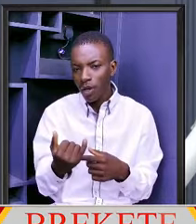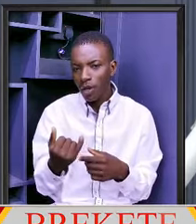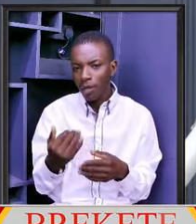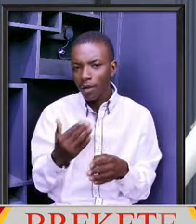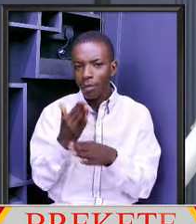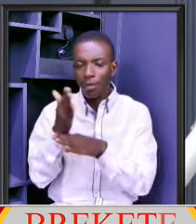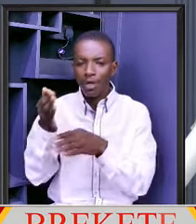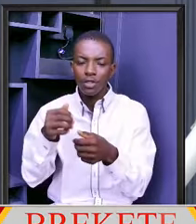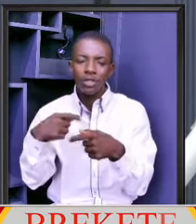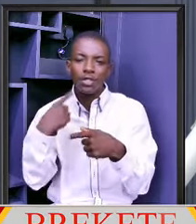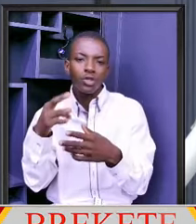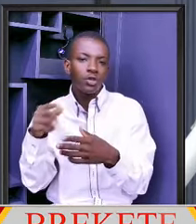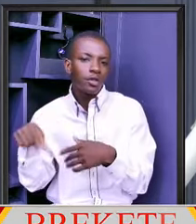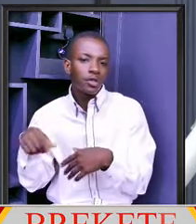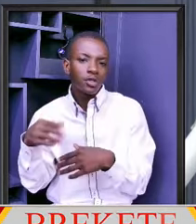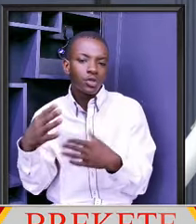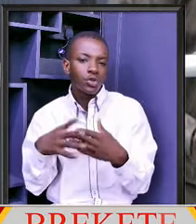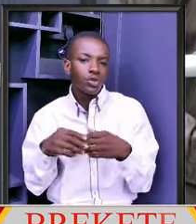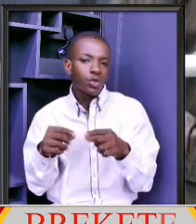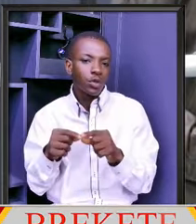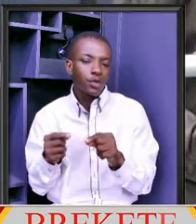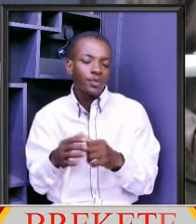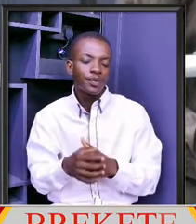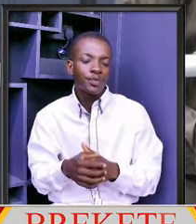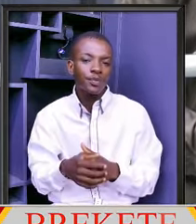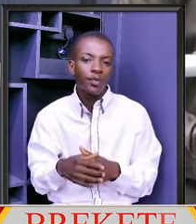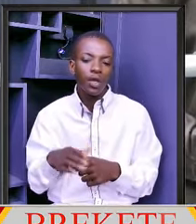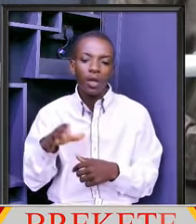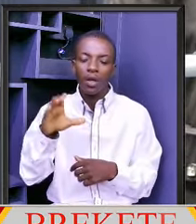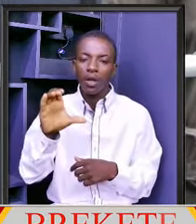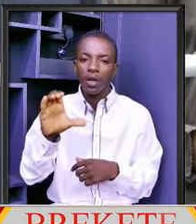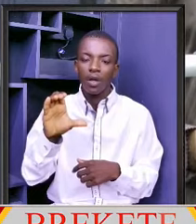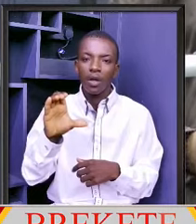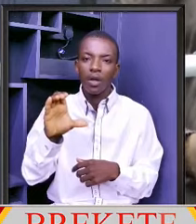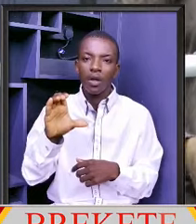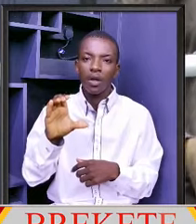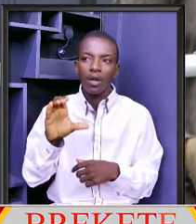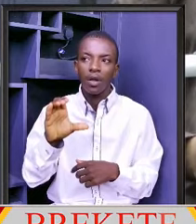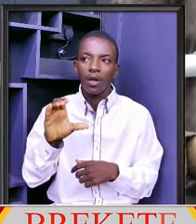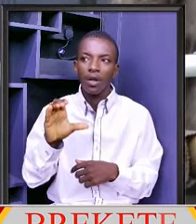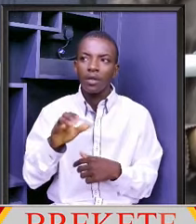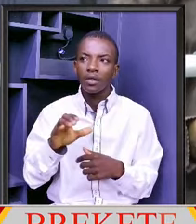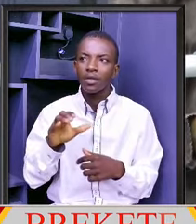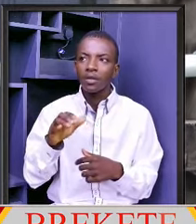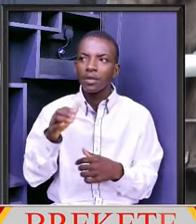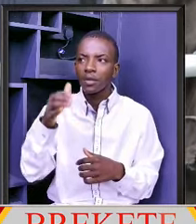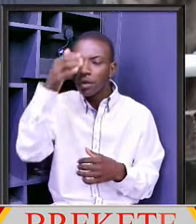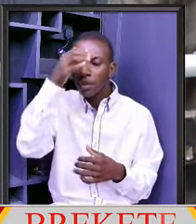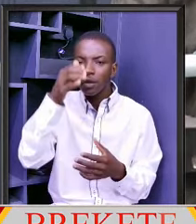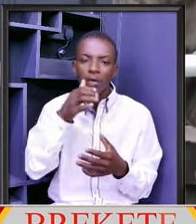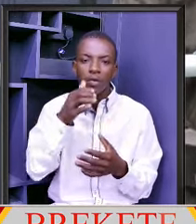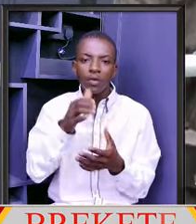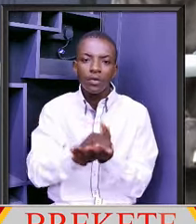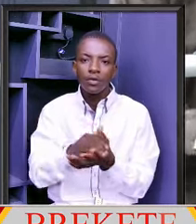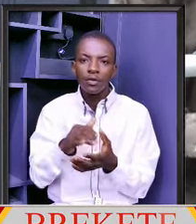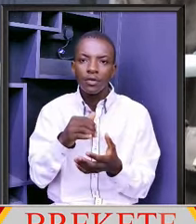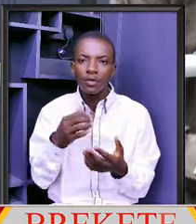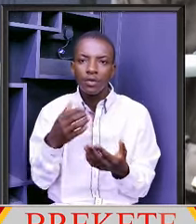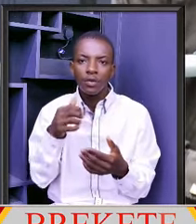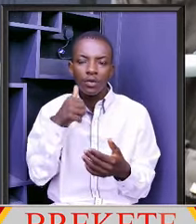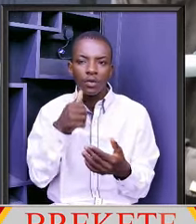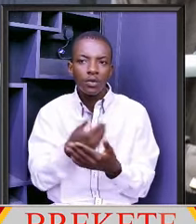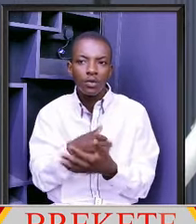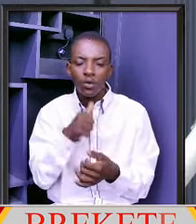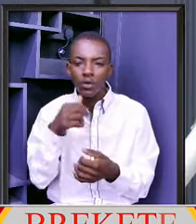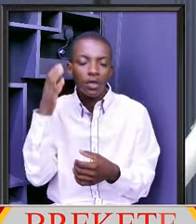come branch off. They tell you now this thing. Canada, this husband and wife and their daughter, we know they see them again, we know they